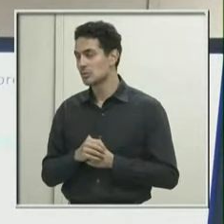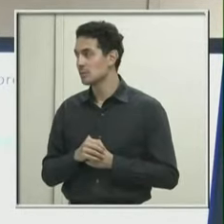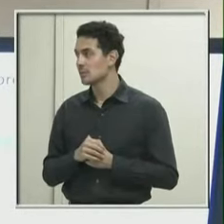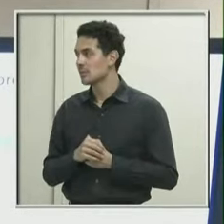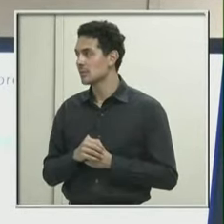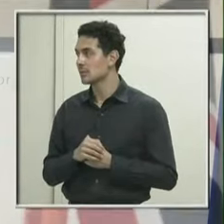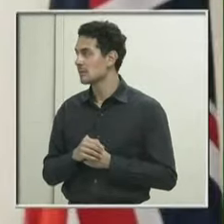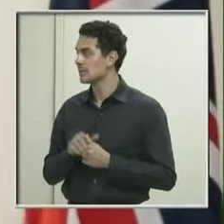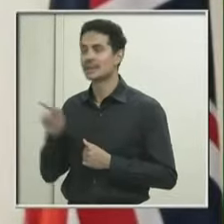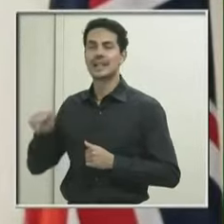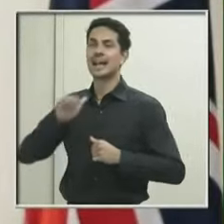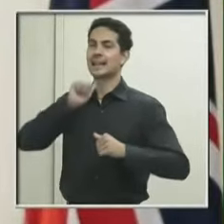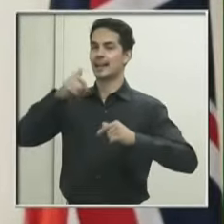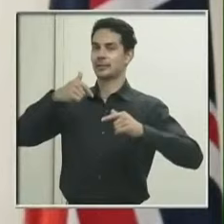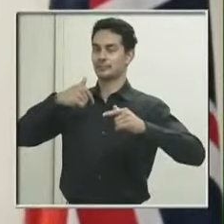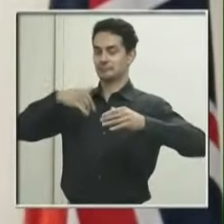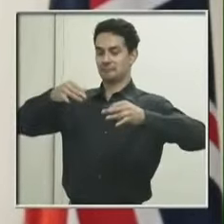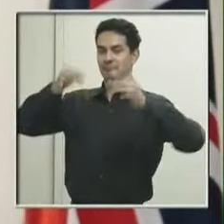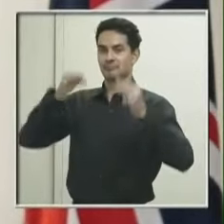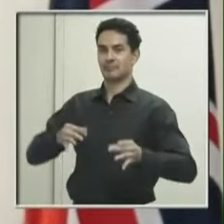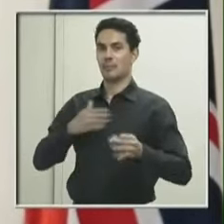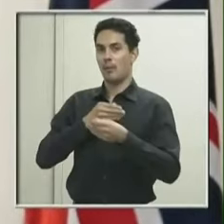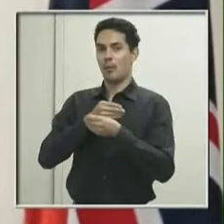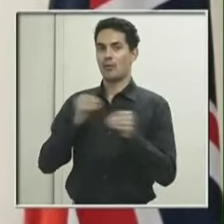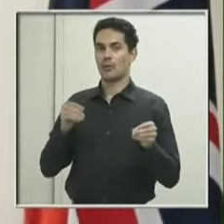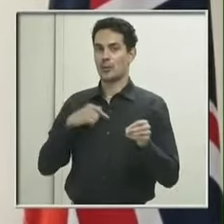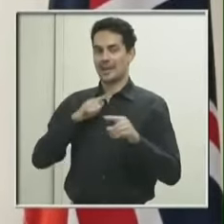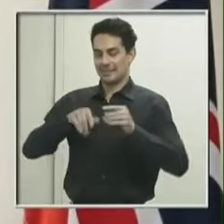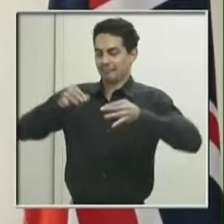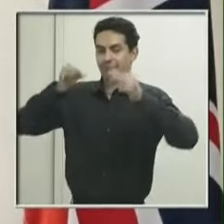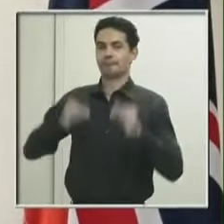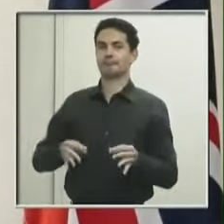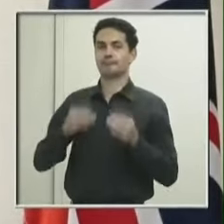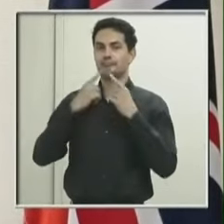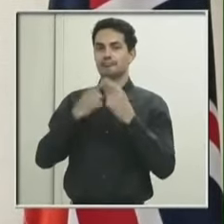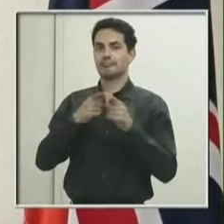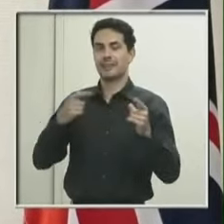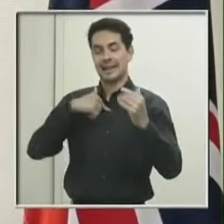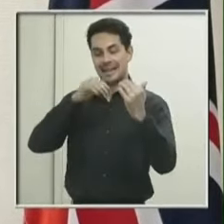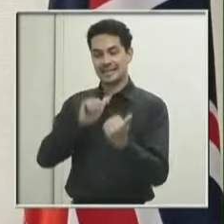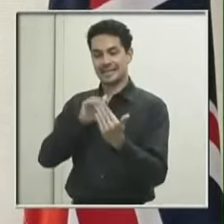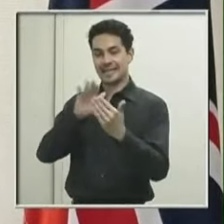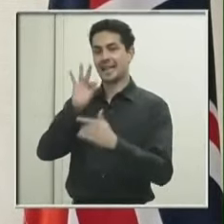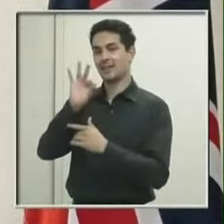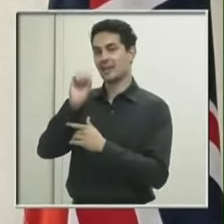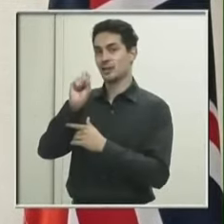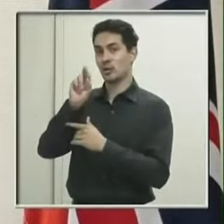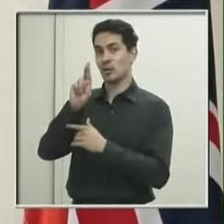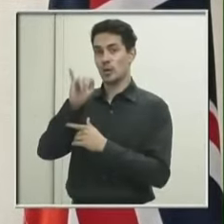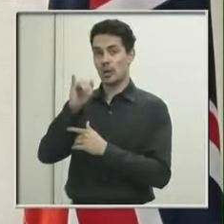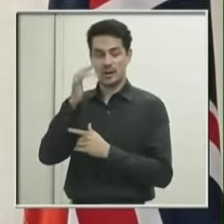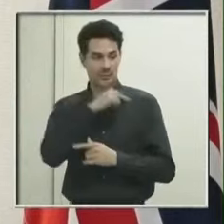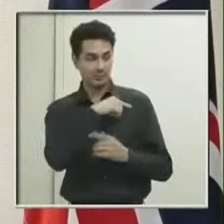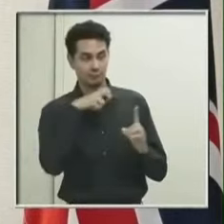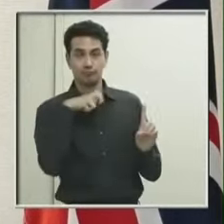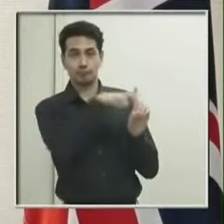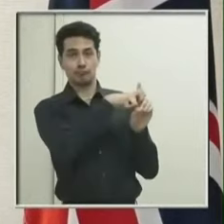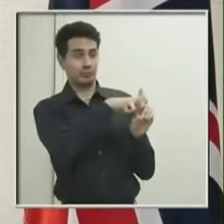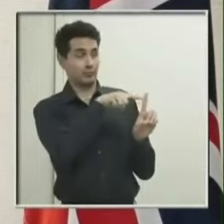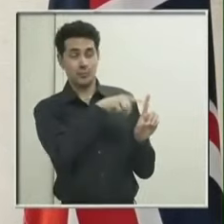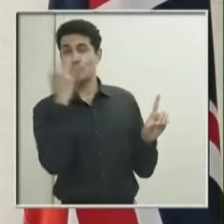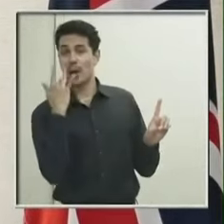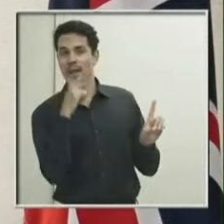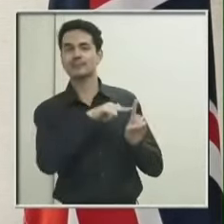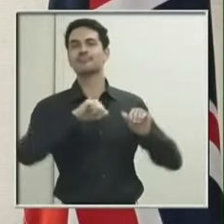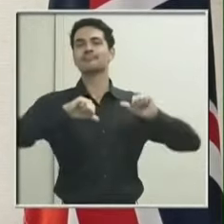That is not a determination that my office will be making. I engaged FSRI because they are the scientists